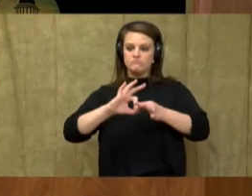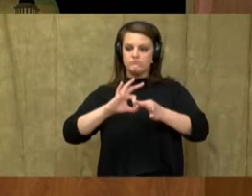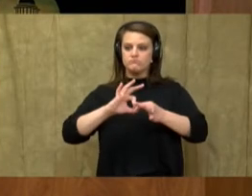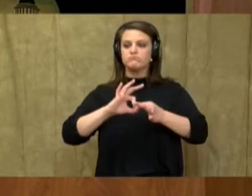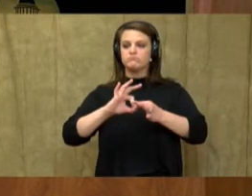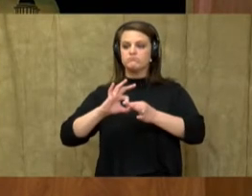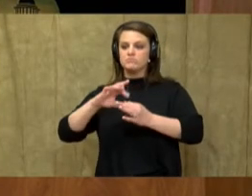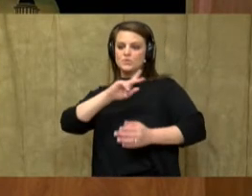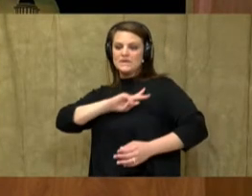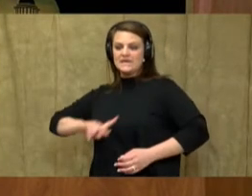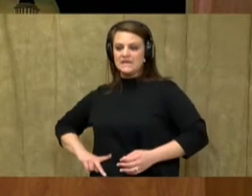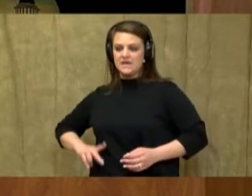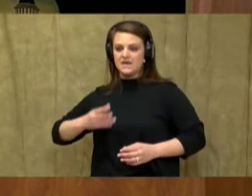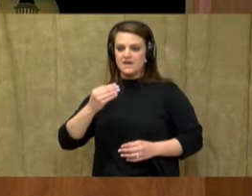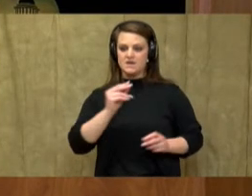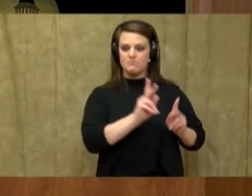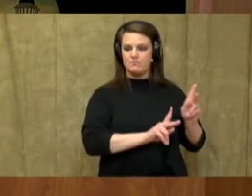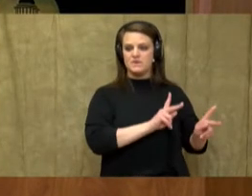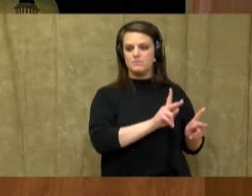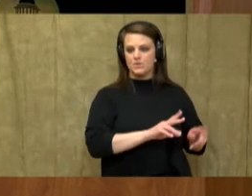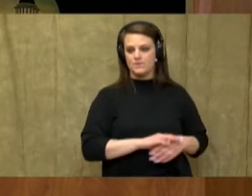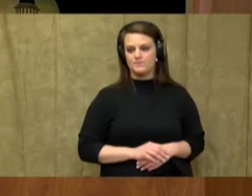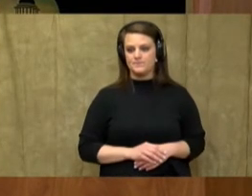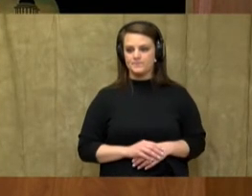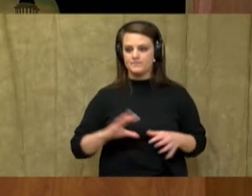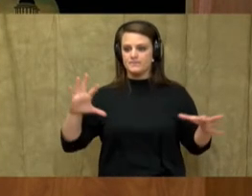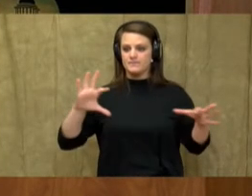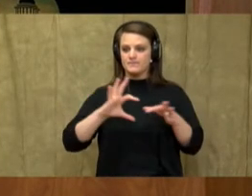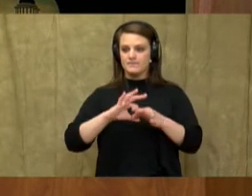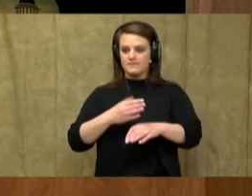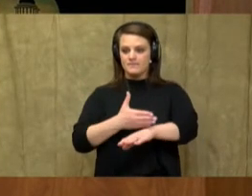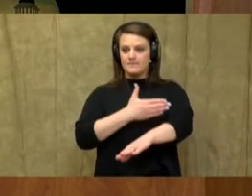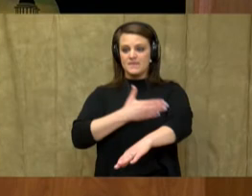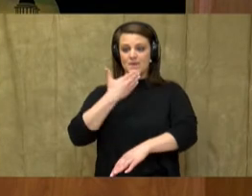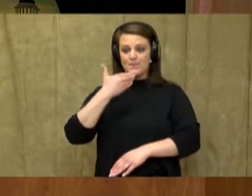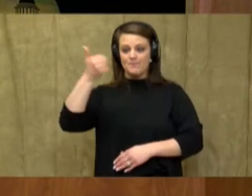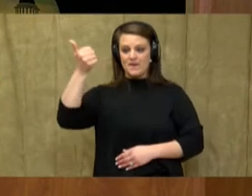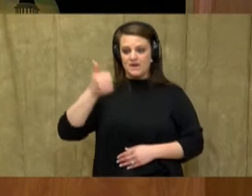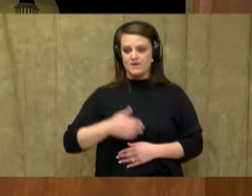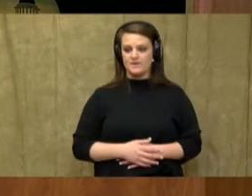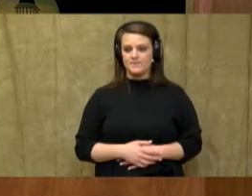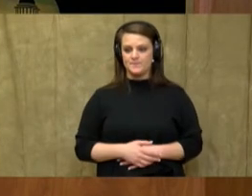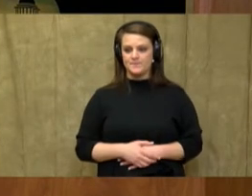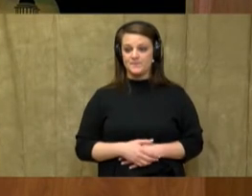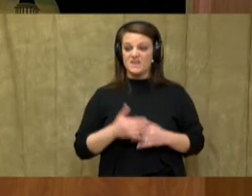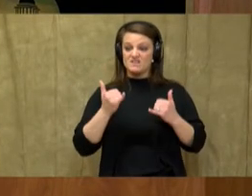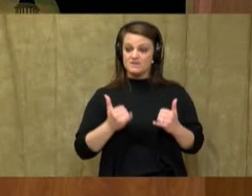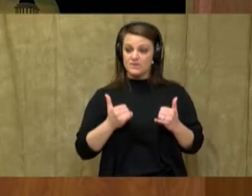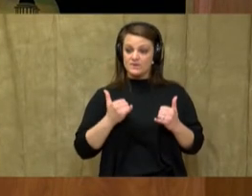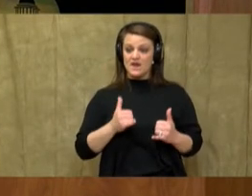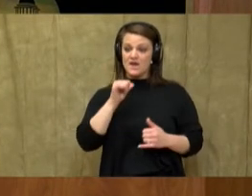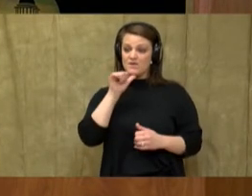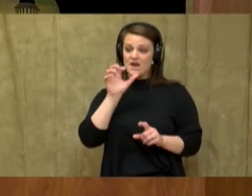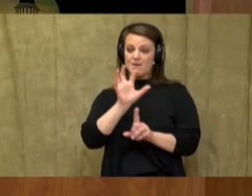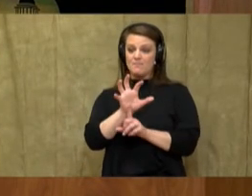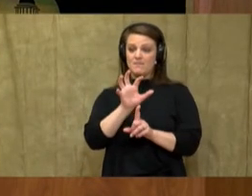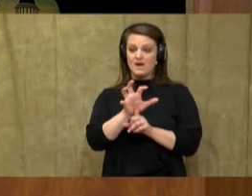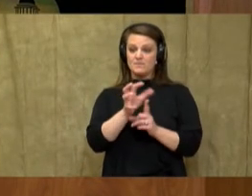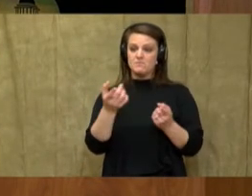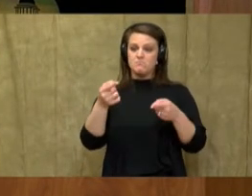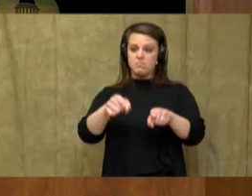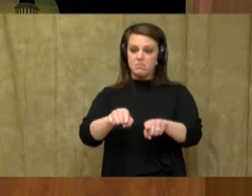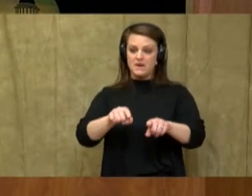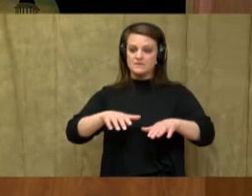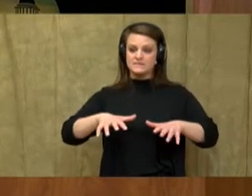the king and the colony. Just a month after the incident, in April 1770, the unpopular Townshend Act was lifted